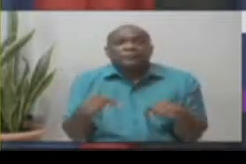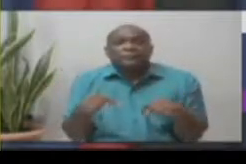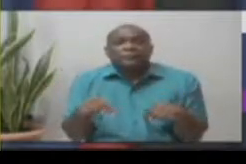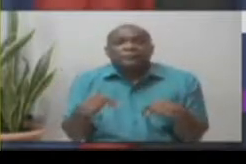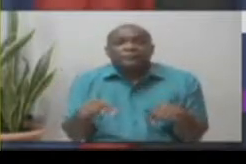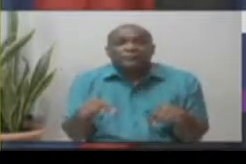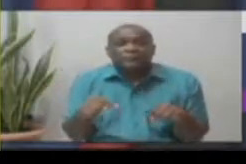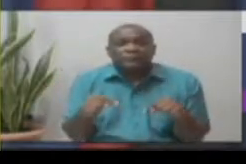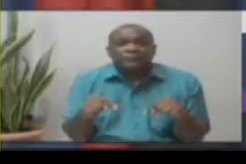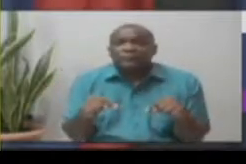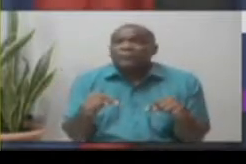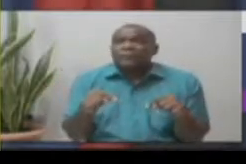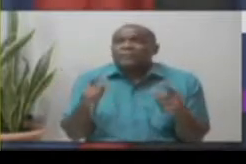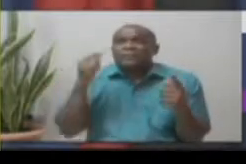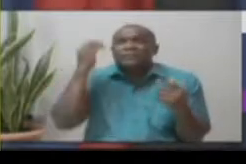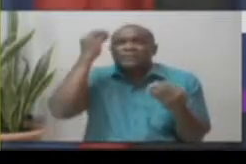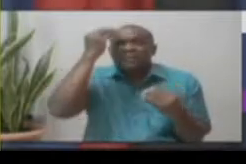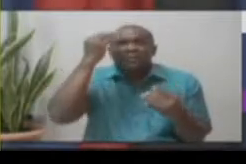to us as a people today?